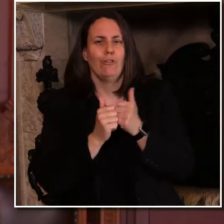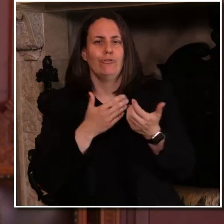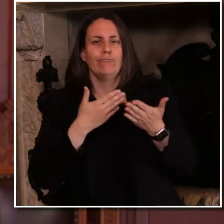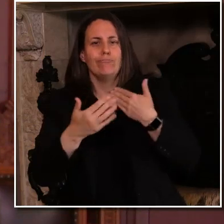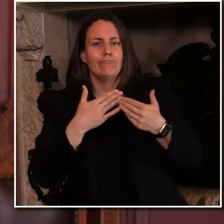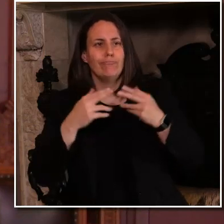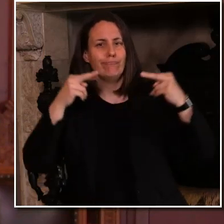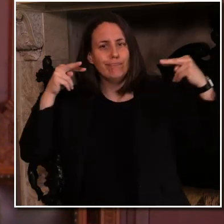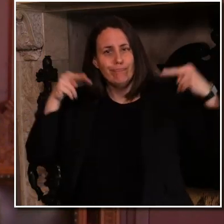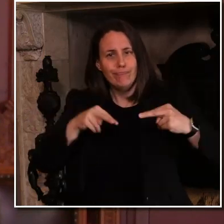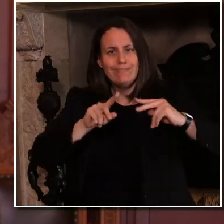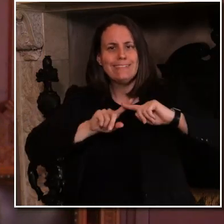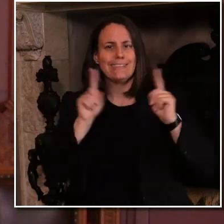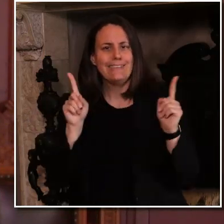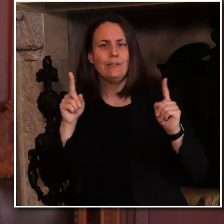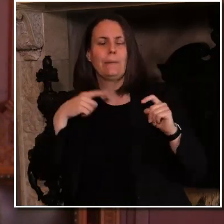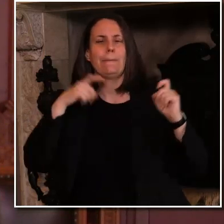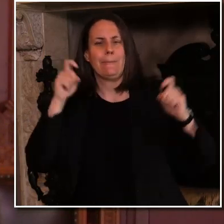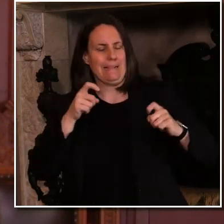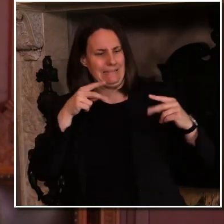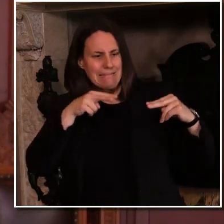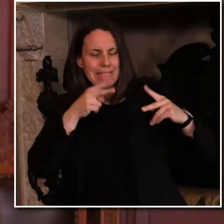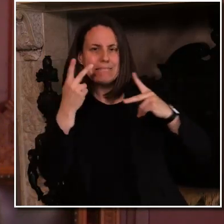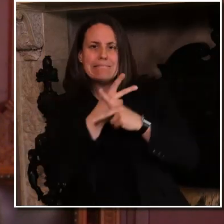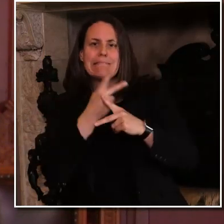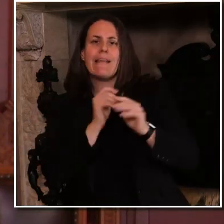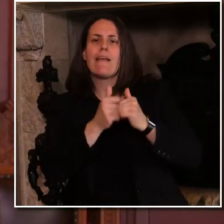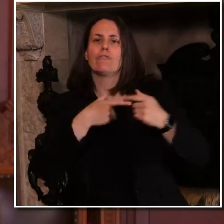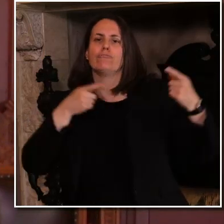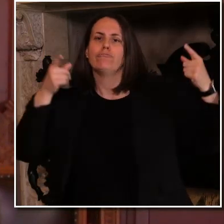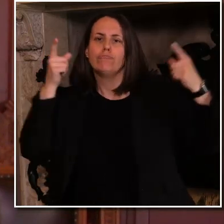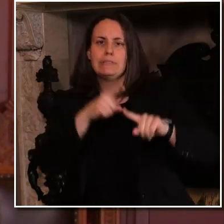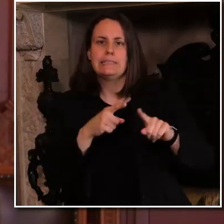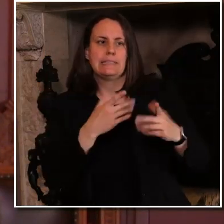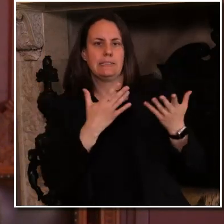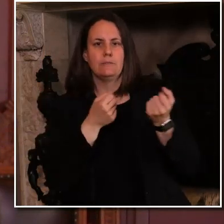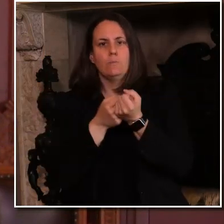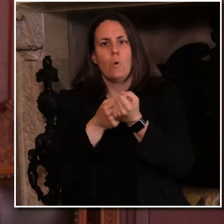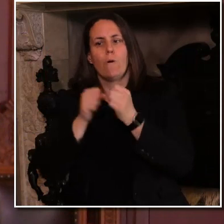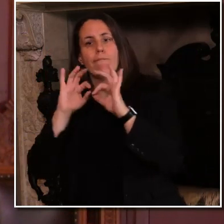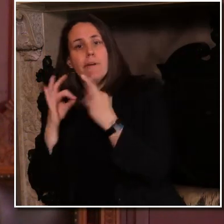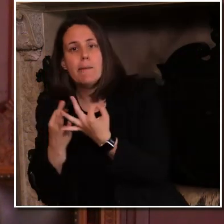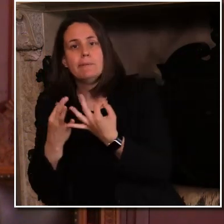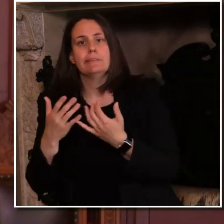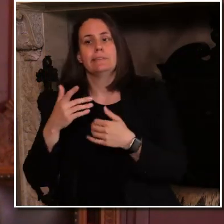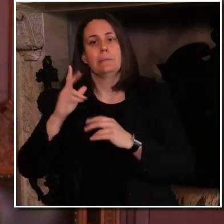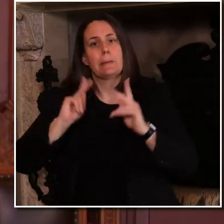those workers tested and their families tested. And because